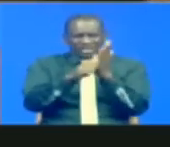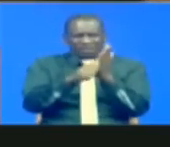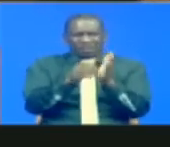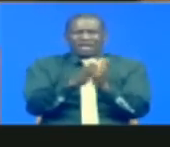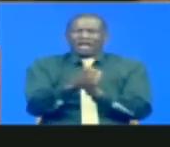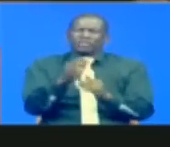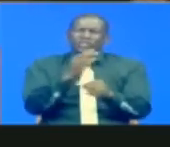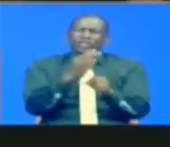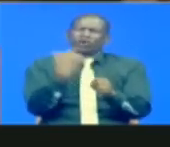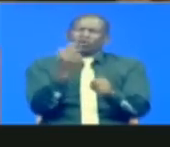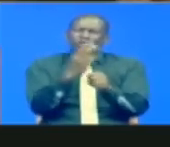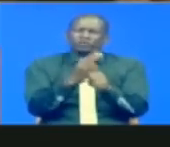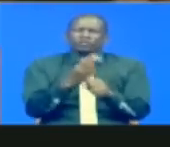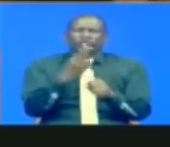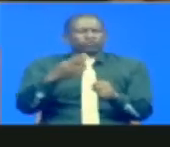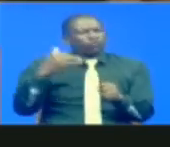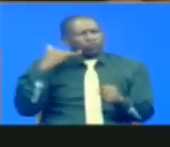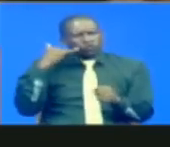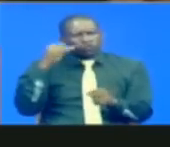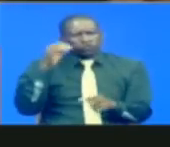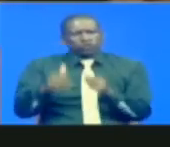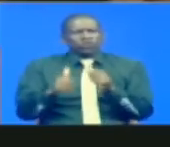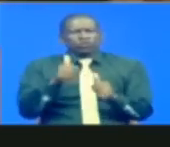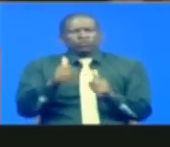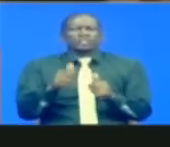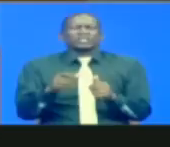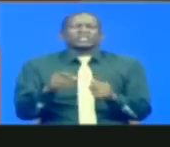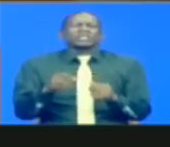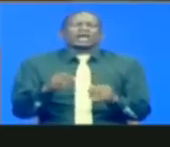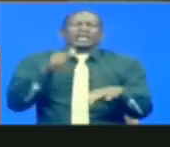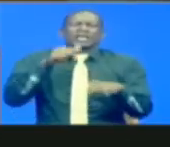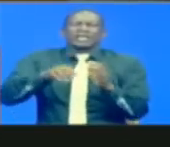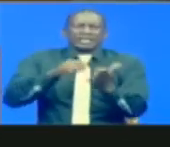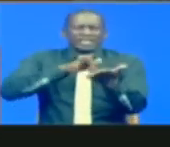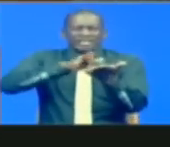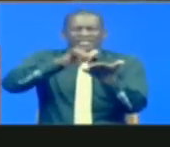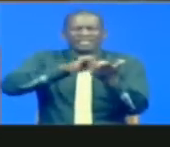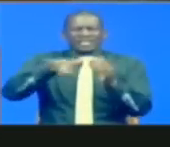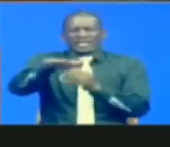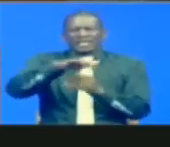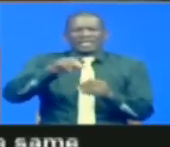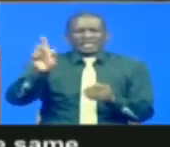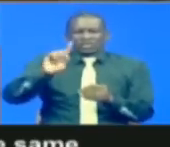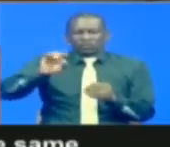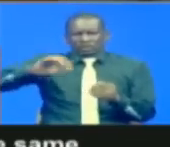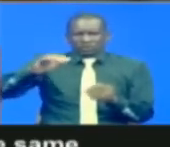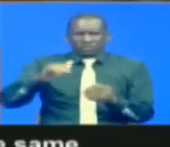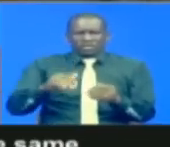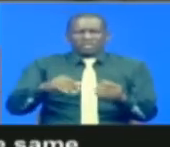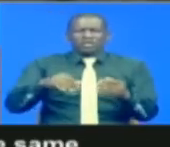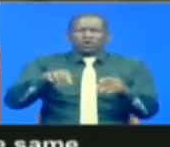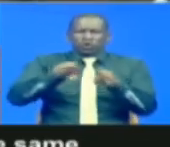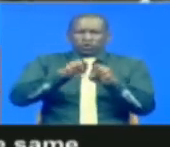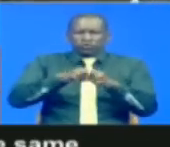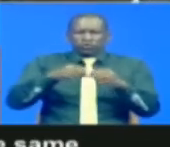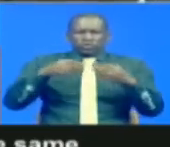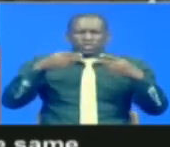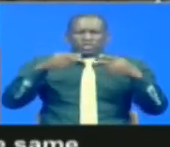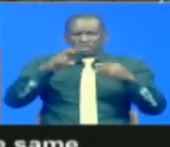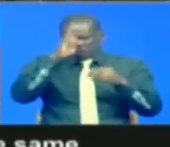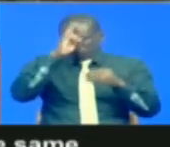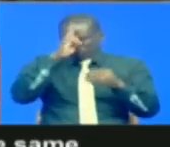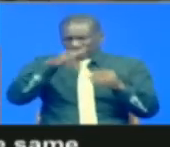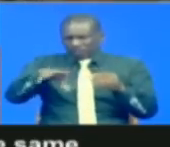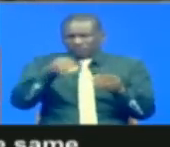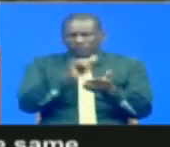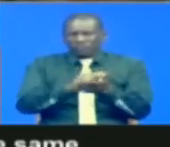handsets, which were all within Eastleigh area, Nairobi County. In addition, detectives found that Noor received